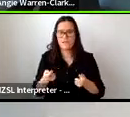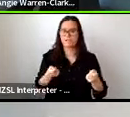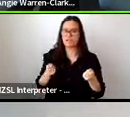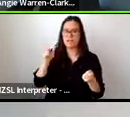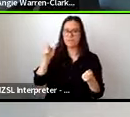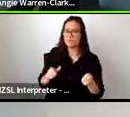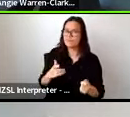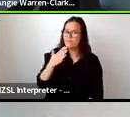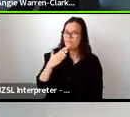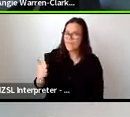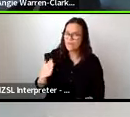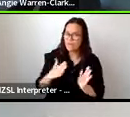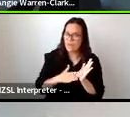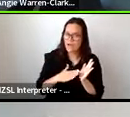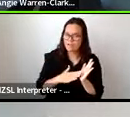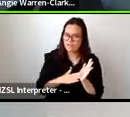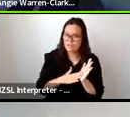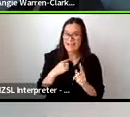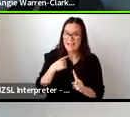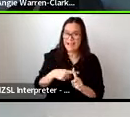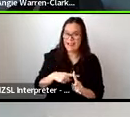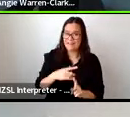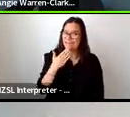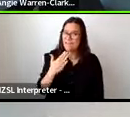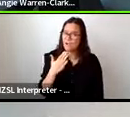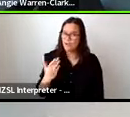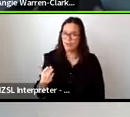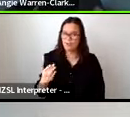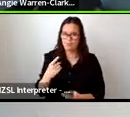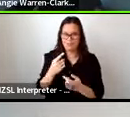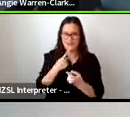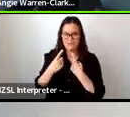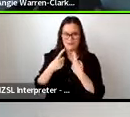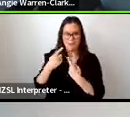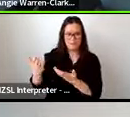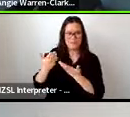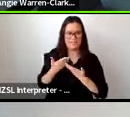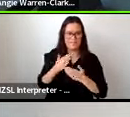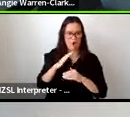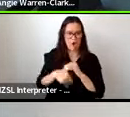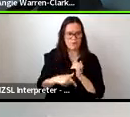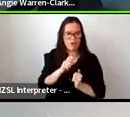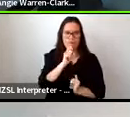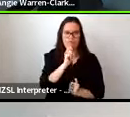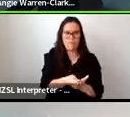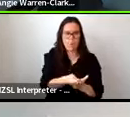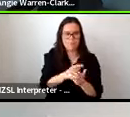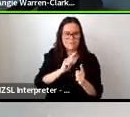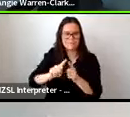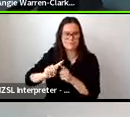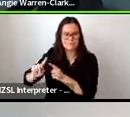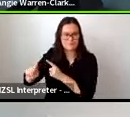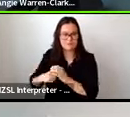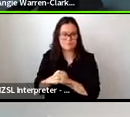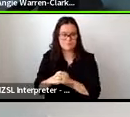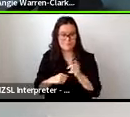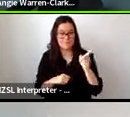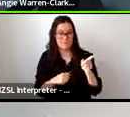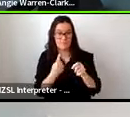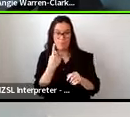and thank you for outlining the reports. I have Maureen Pugh with a